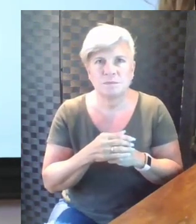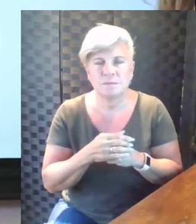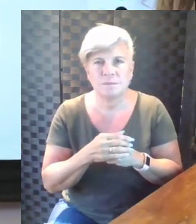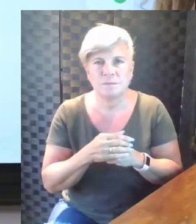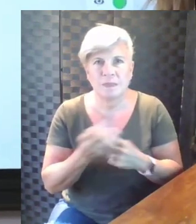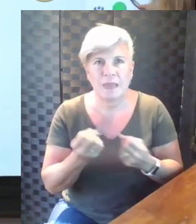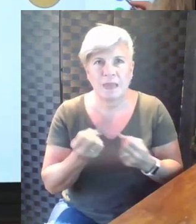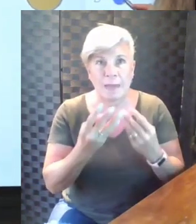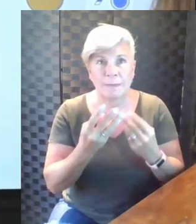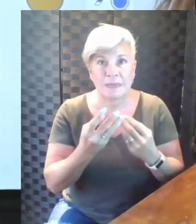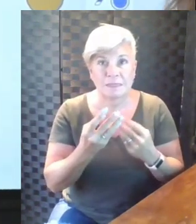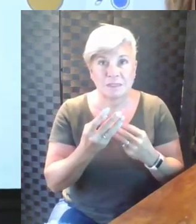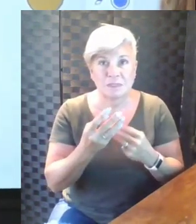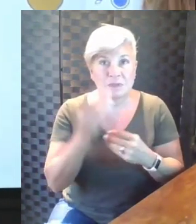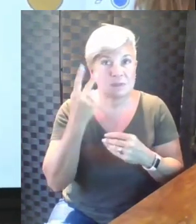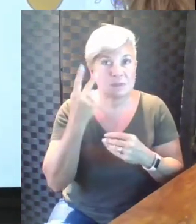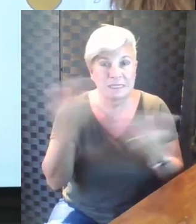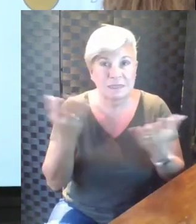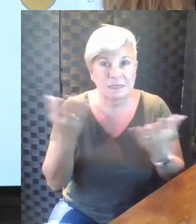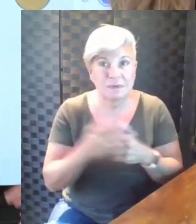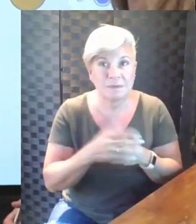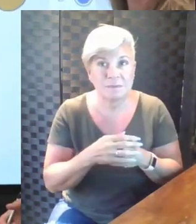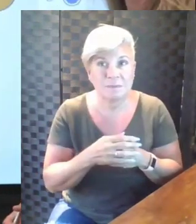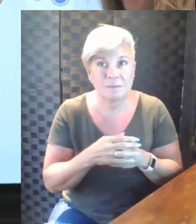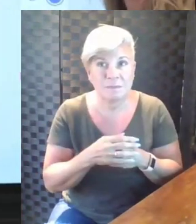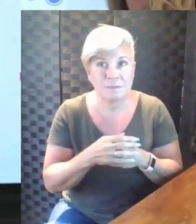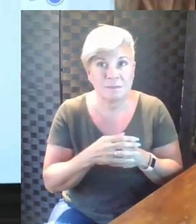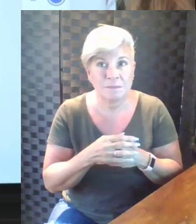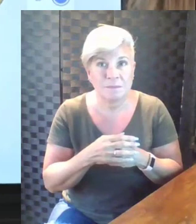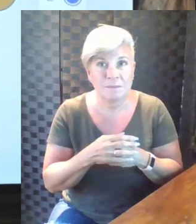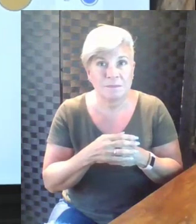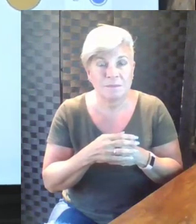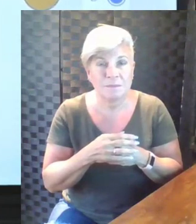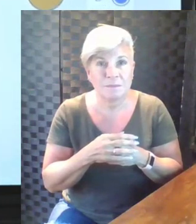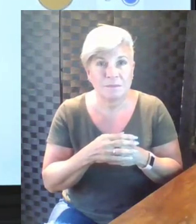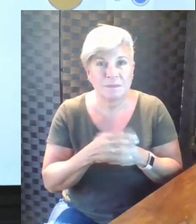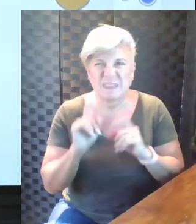How many dots do you see here? I'm going to give you just a second.